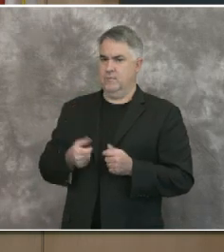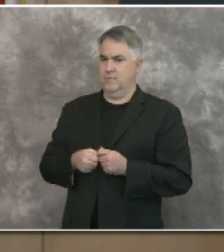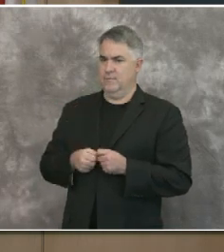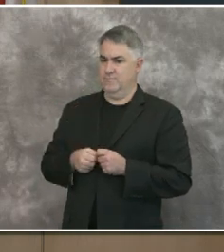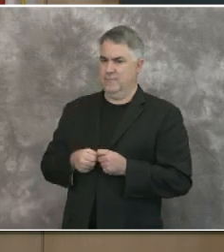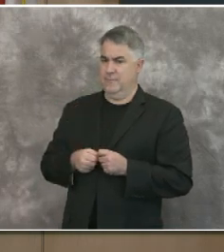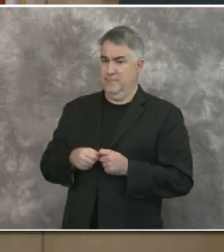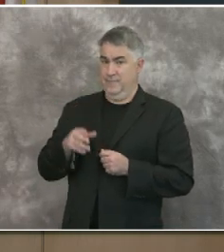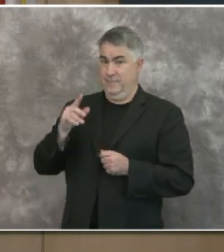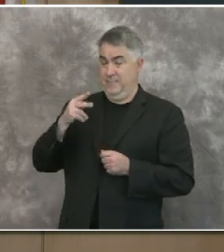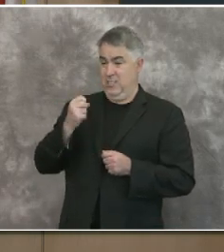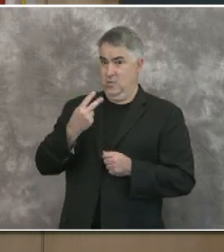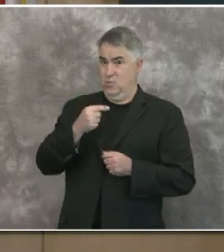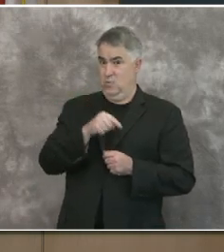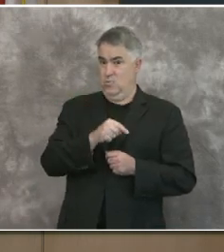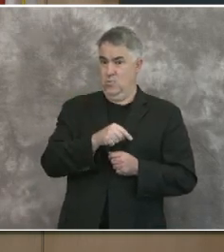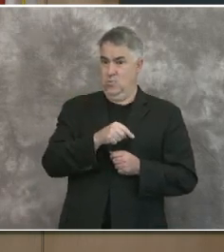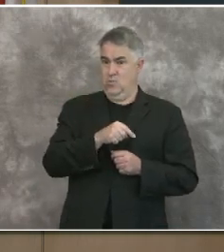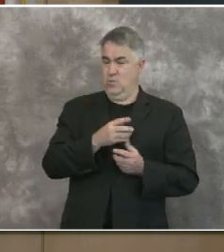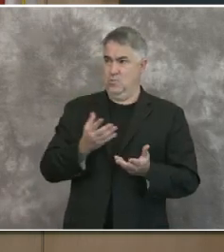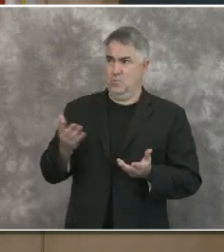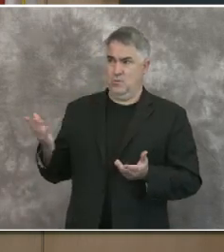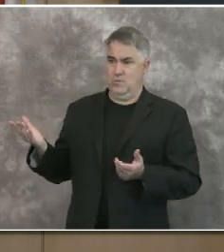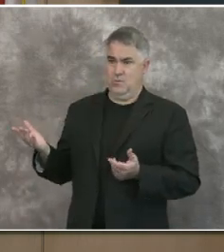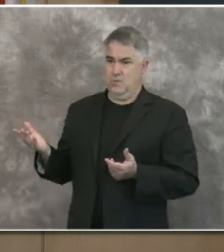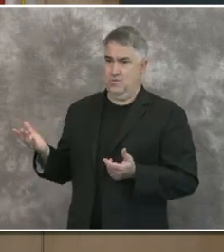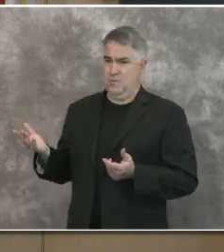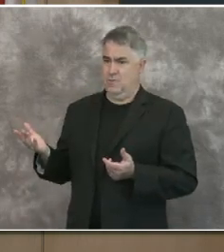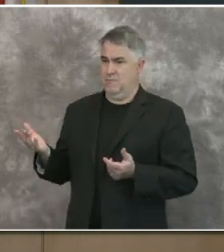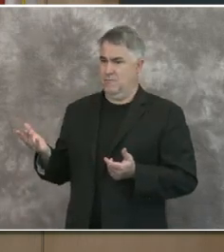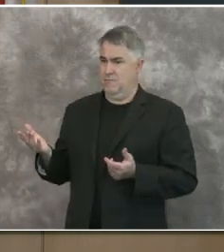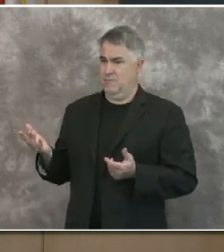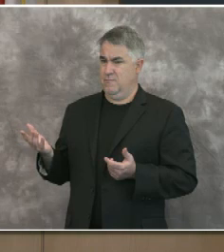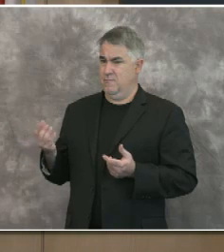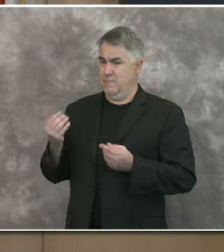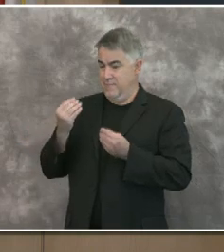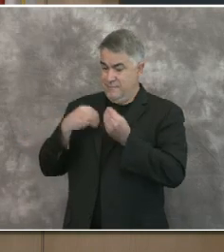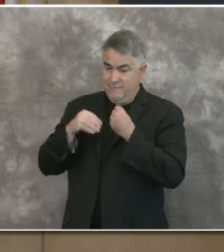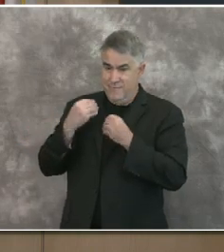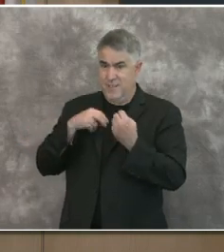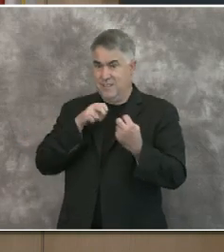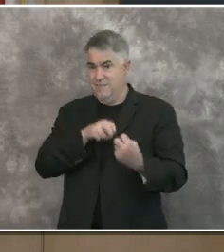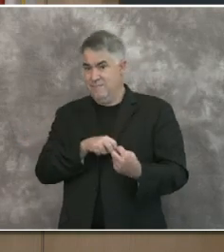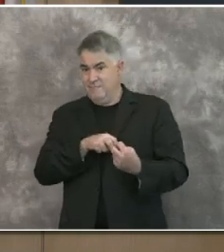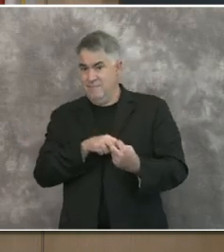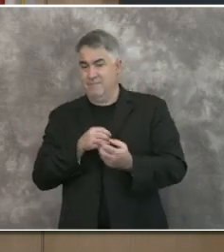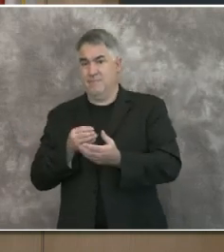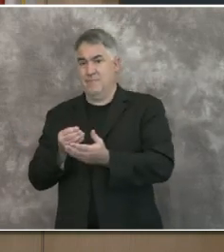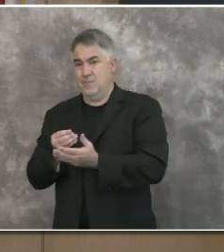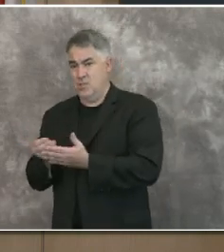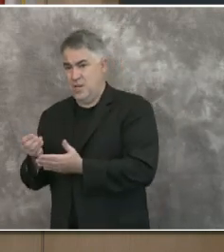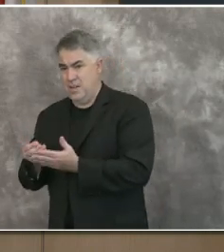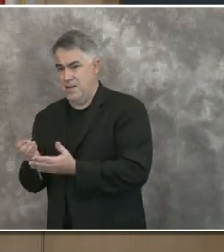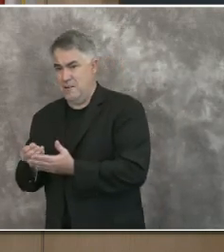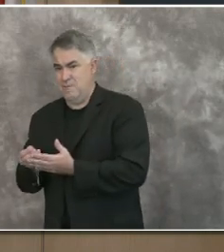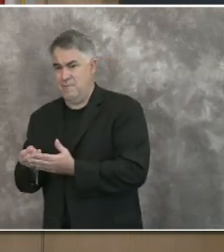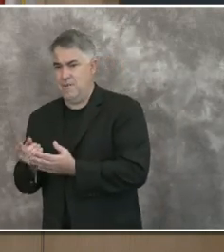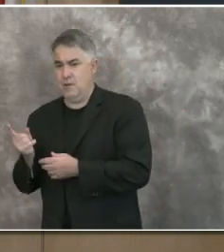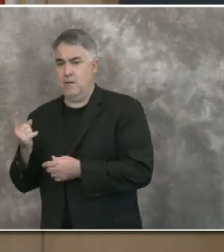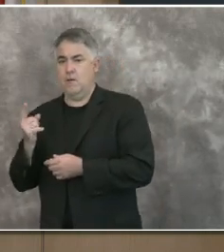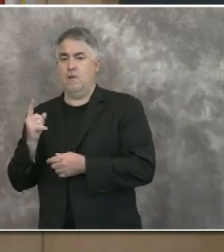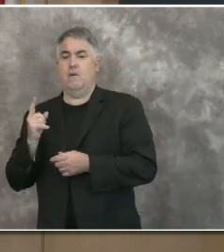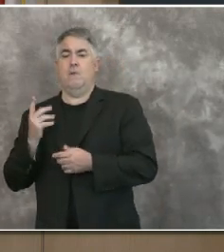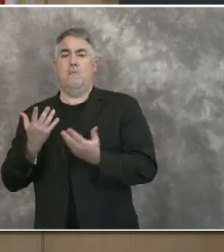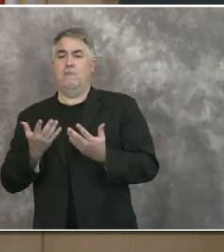2 broadening measure has to do with dining and with shopping. From what I heard you say earlier, it does not at